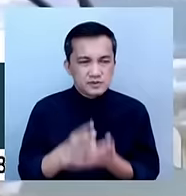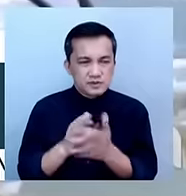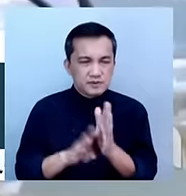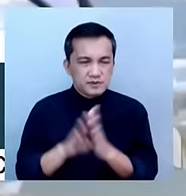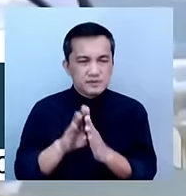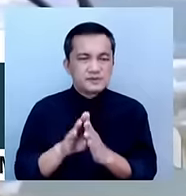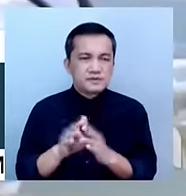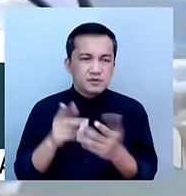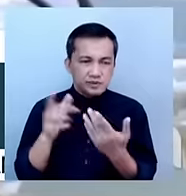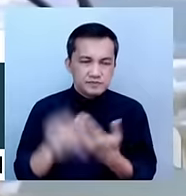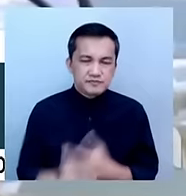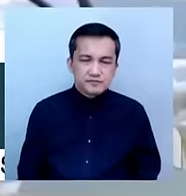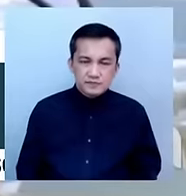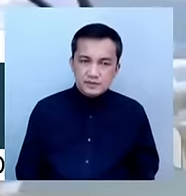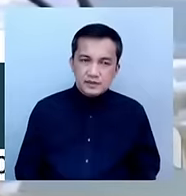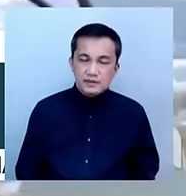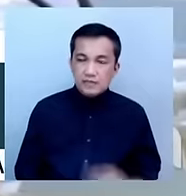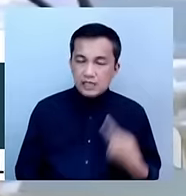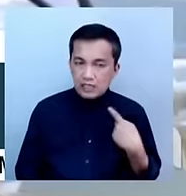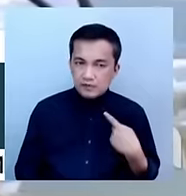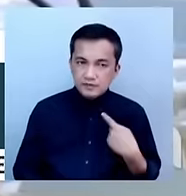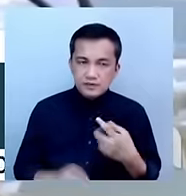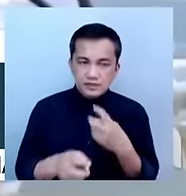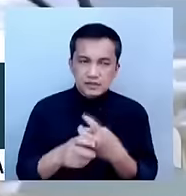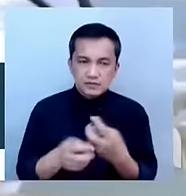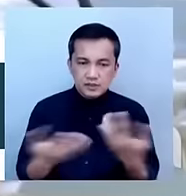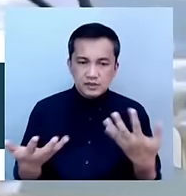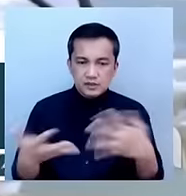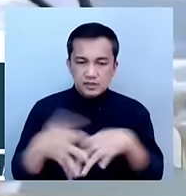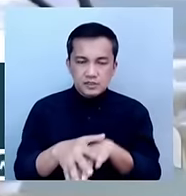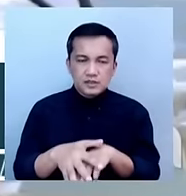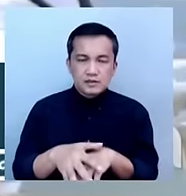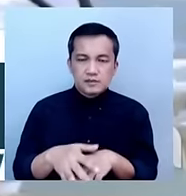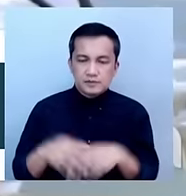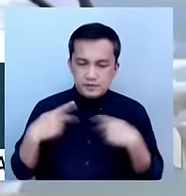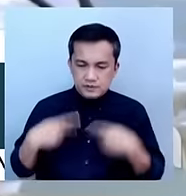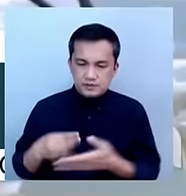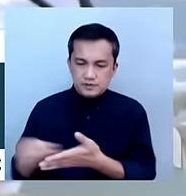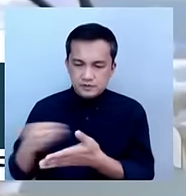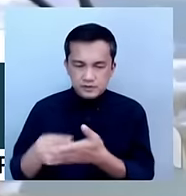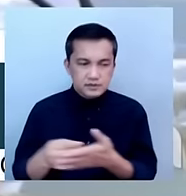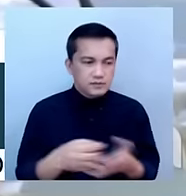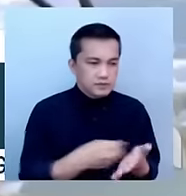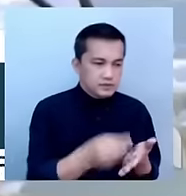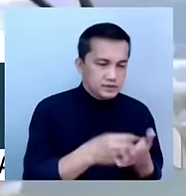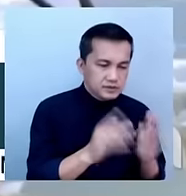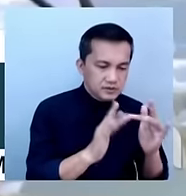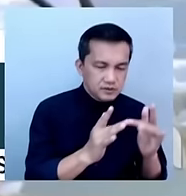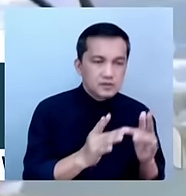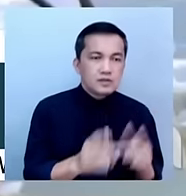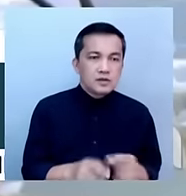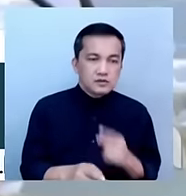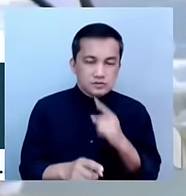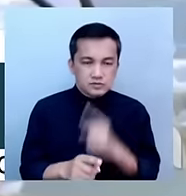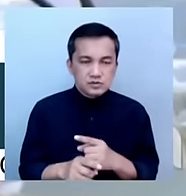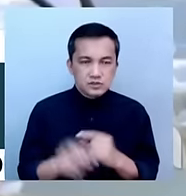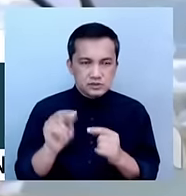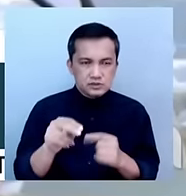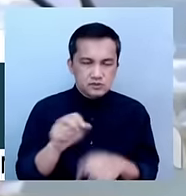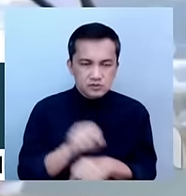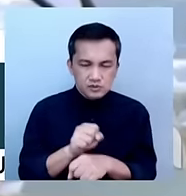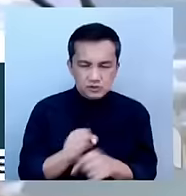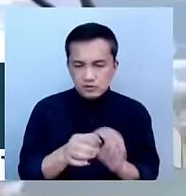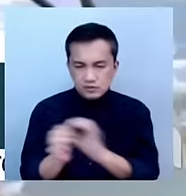There will obviously be a need to harmonize like the physical purchases with the purchases online. And definitely, we would need to work hand in hand